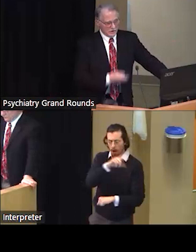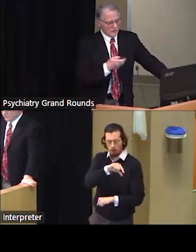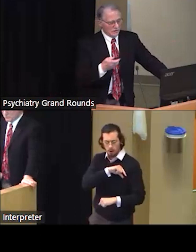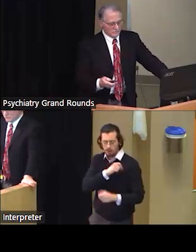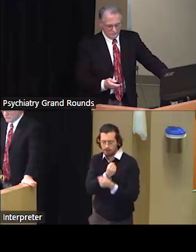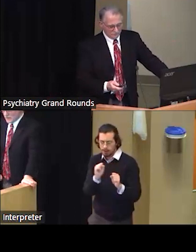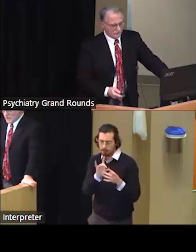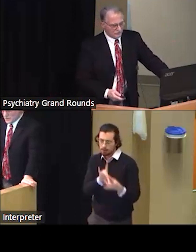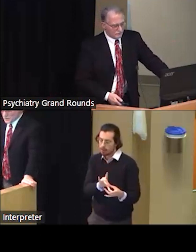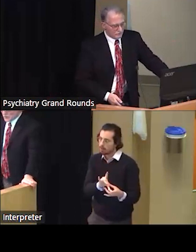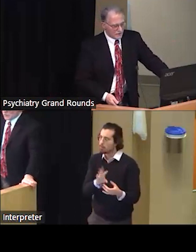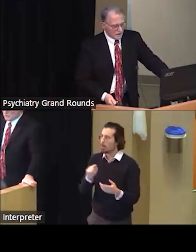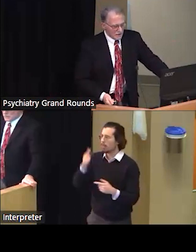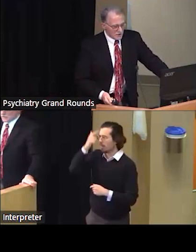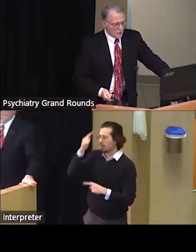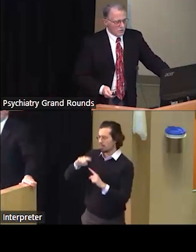becomes circular.